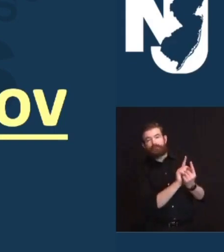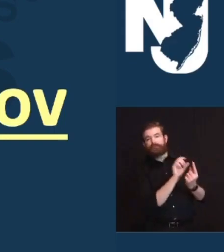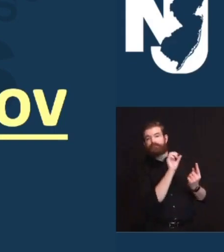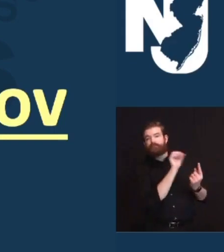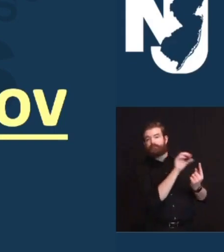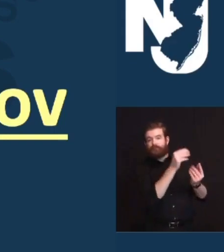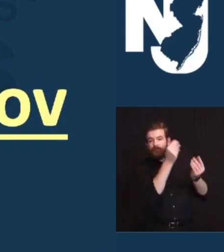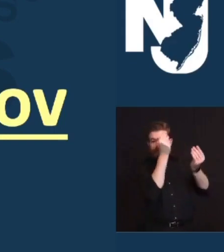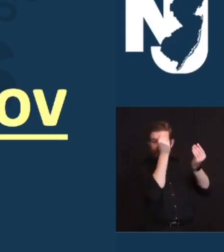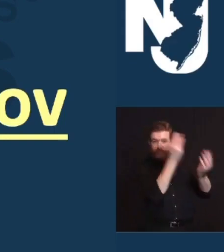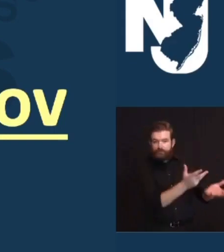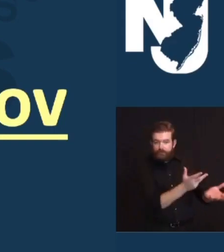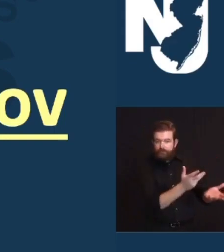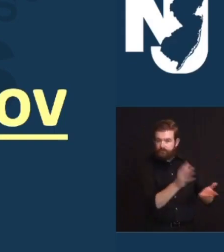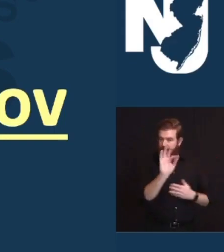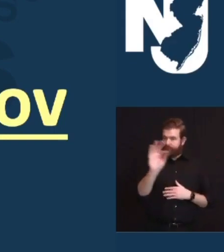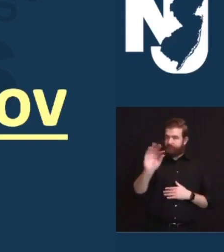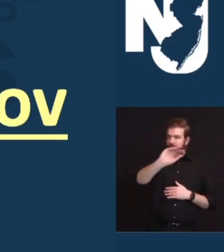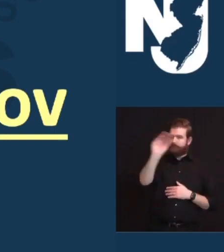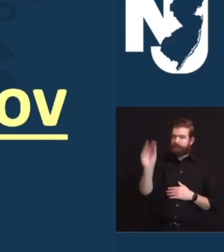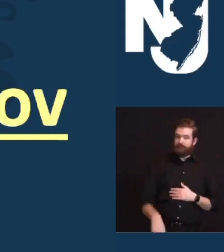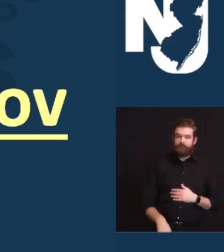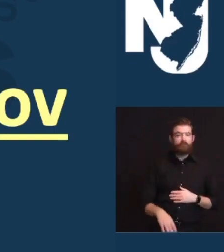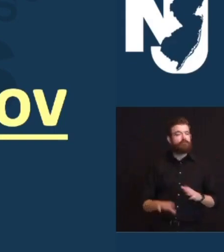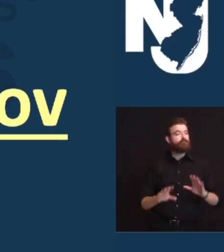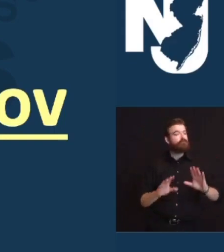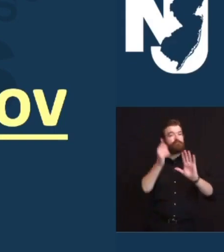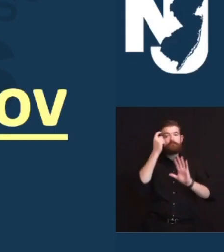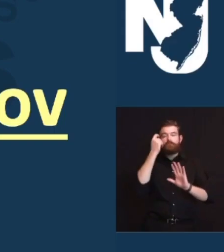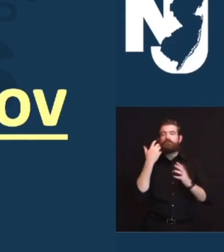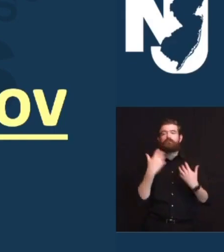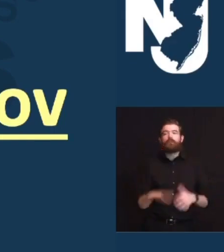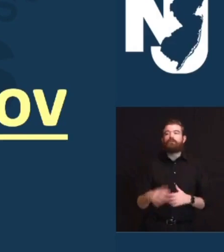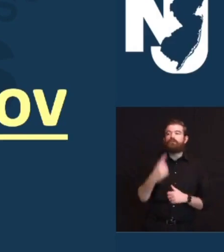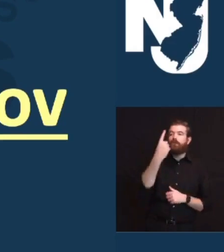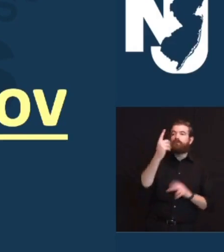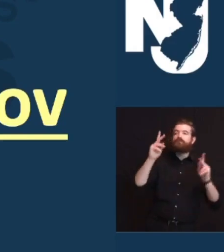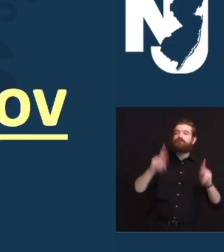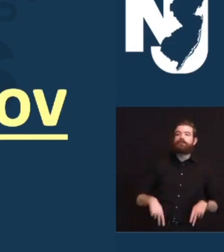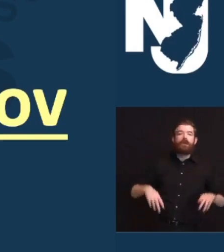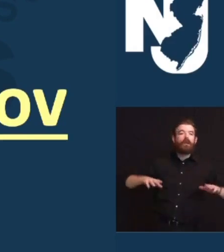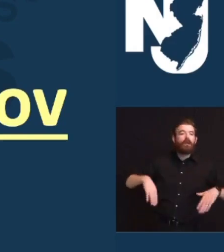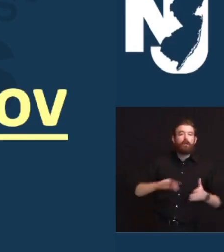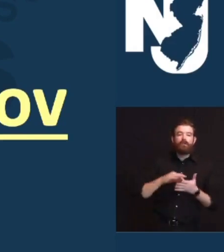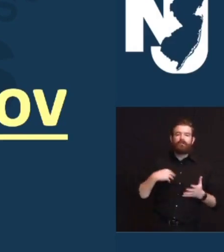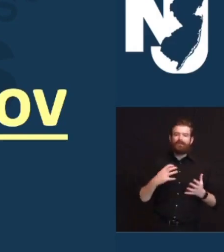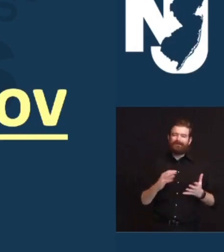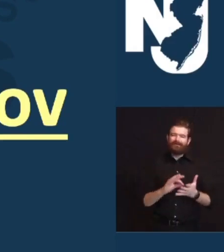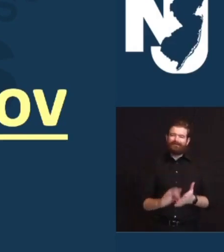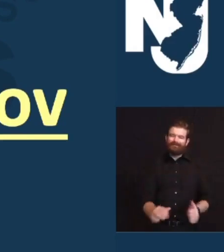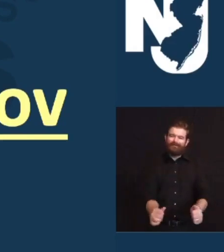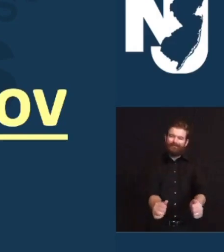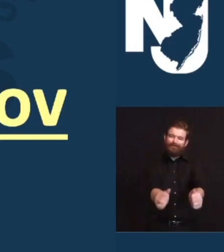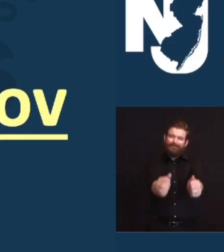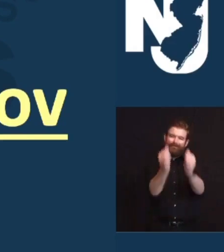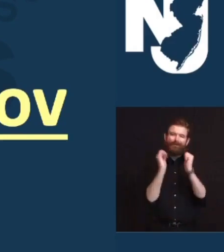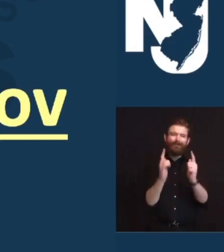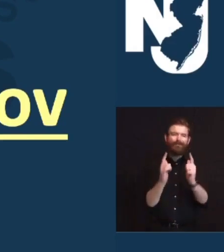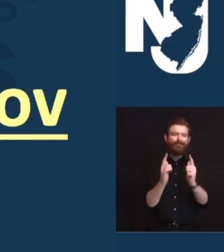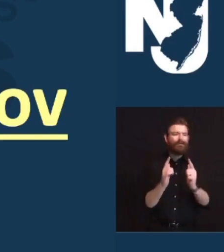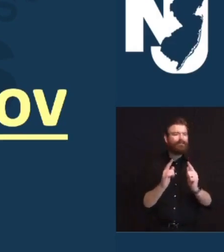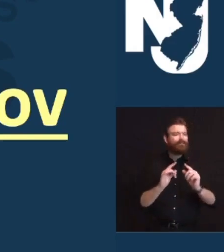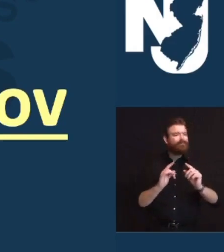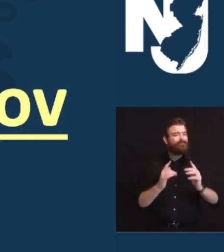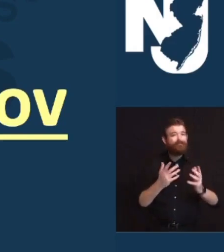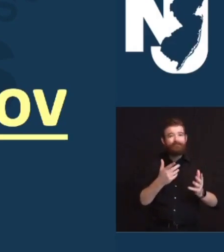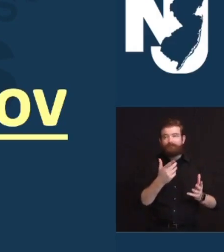stone unturned, and no New Jerseyan can be left behind. If you have a family member or a friend or a neighbor or a coworker who's